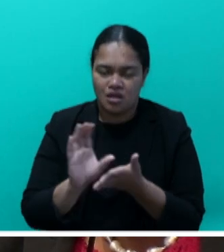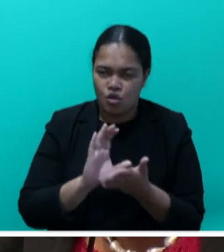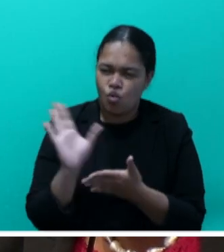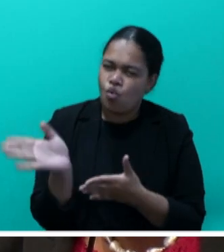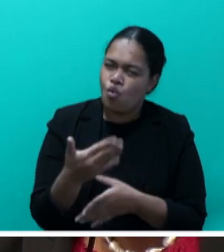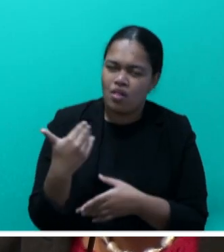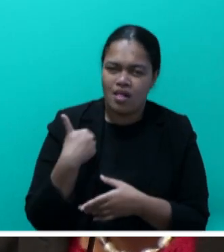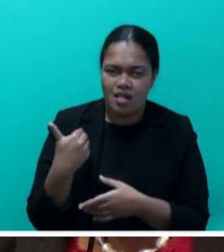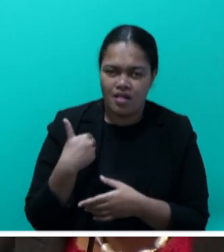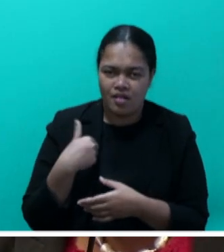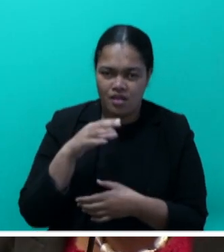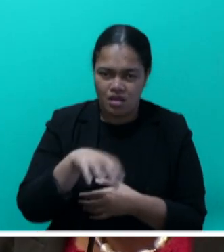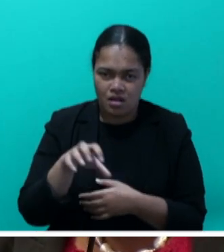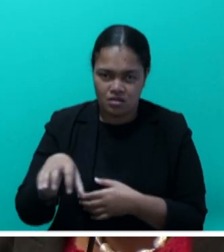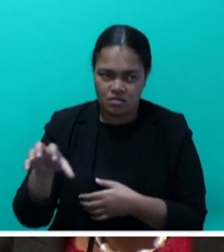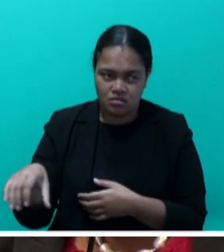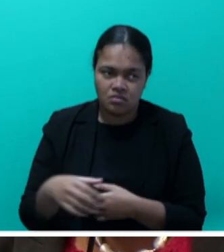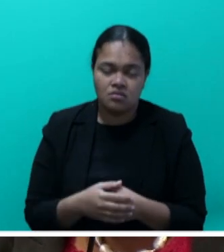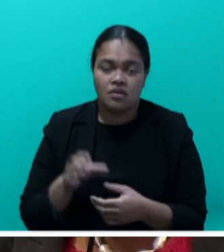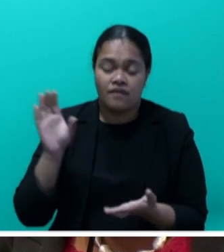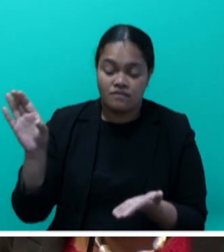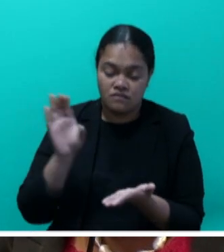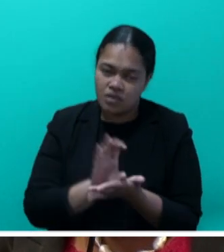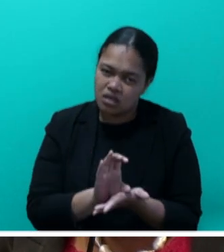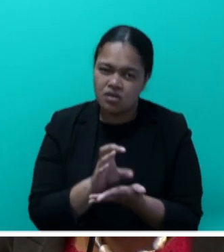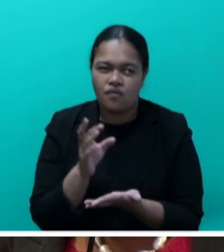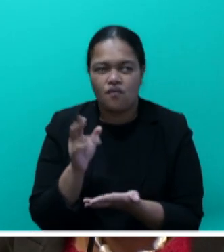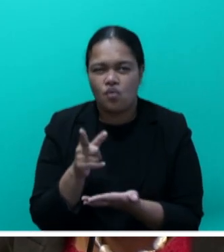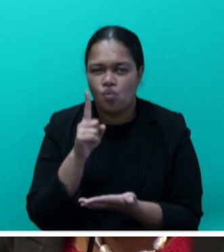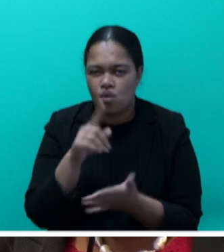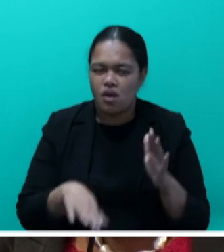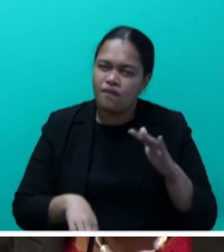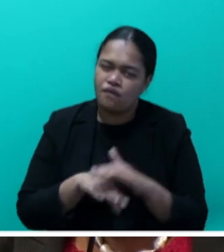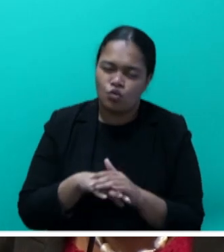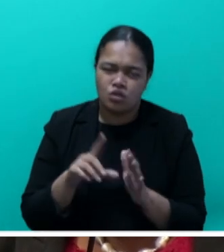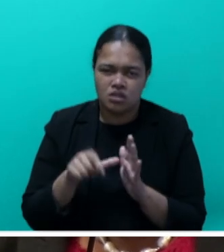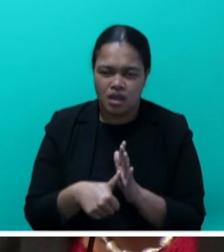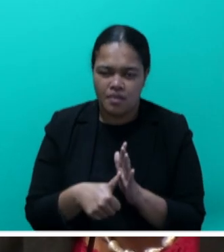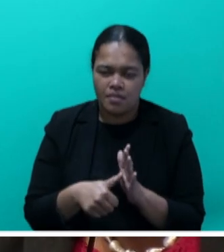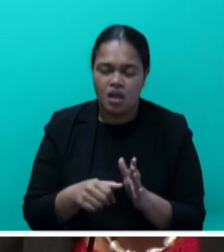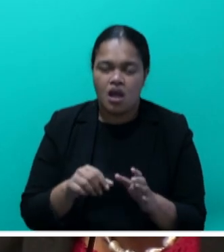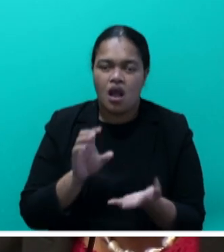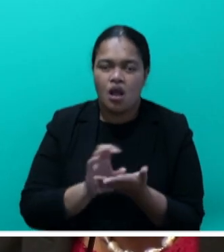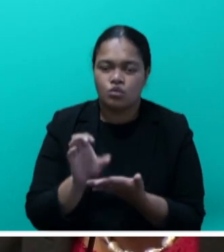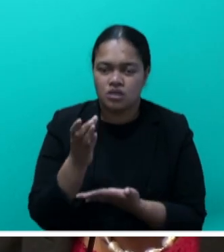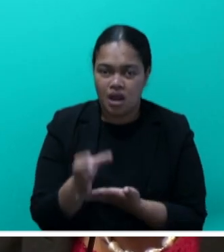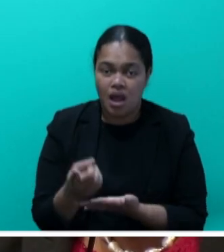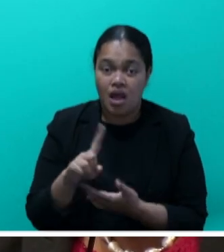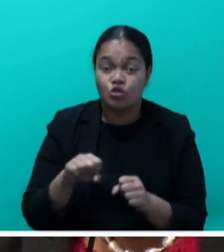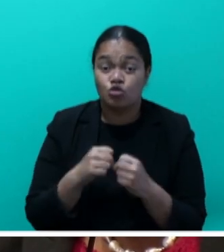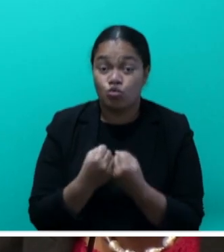facilities. Create post funding for at least 1 full-time counsellor and social worker